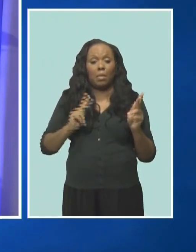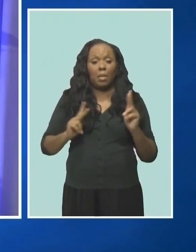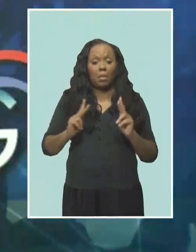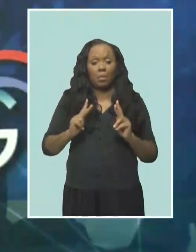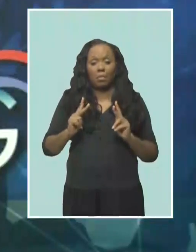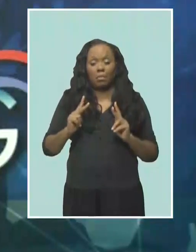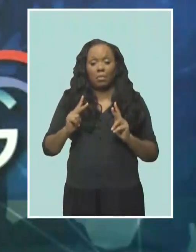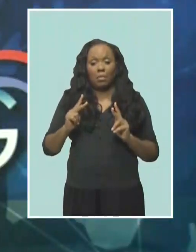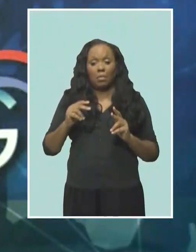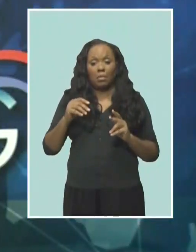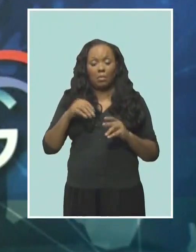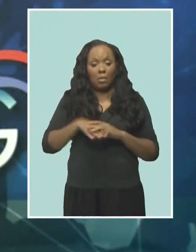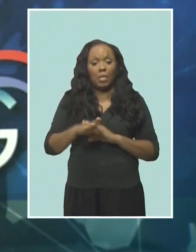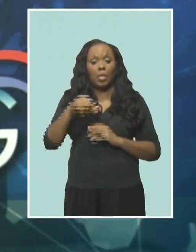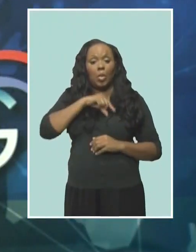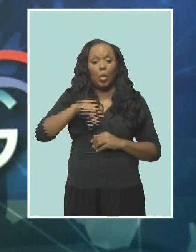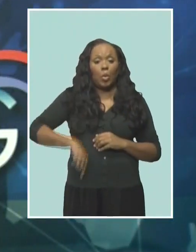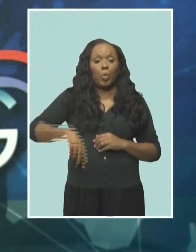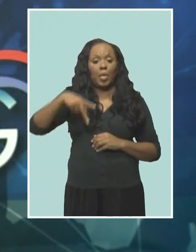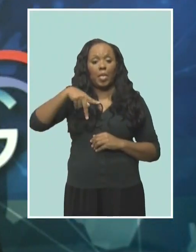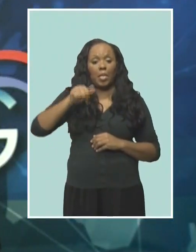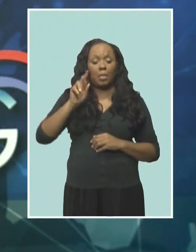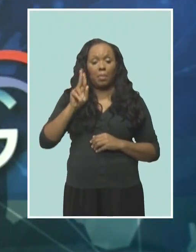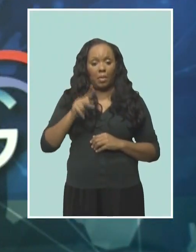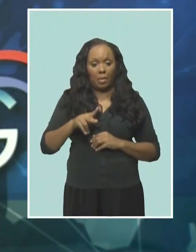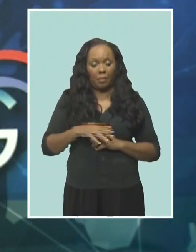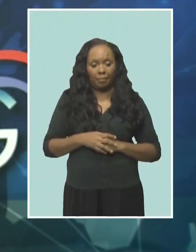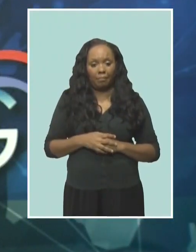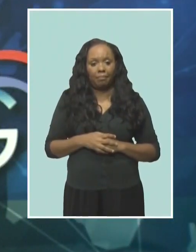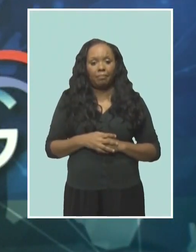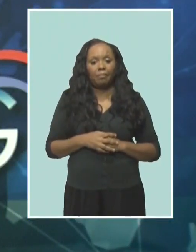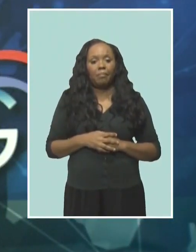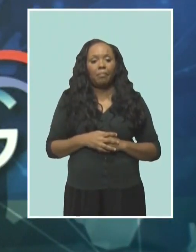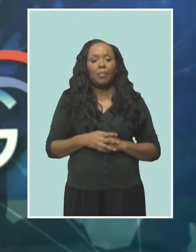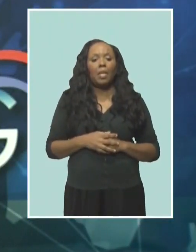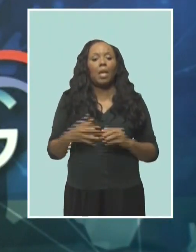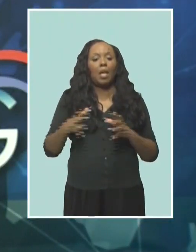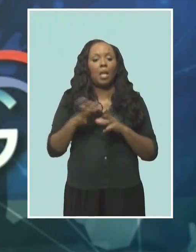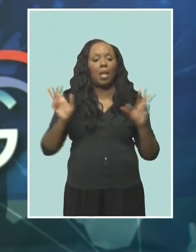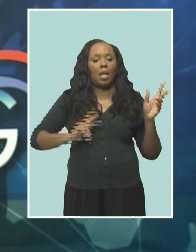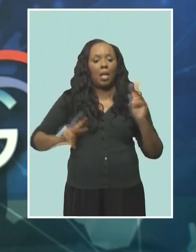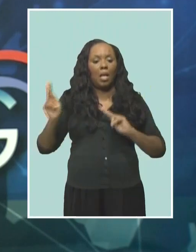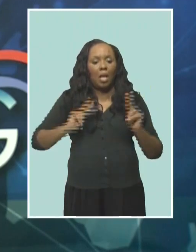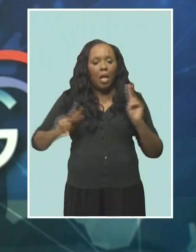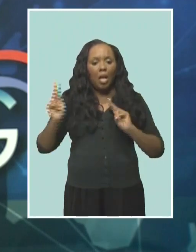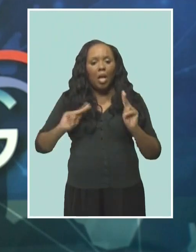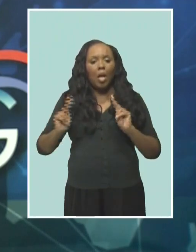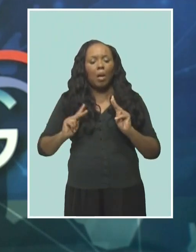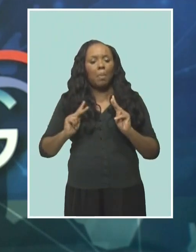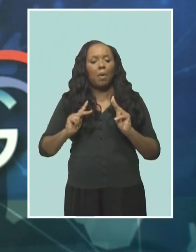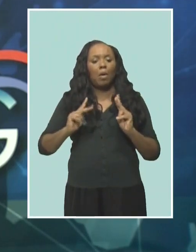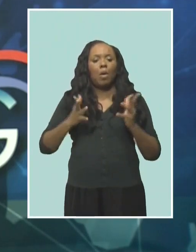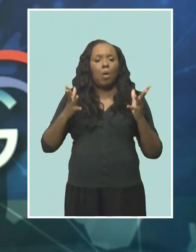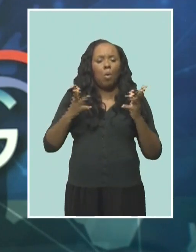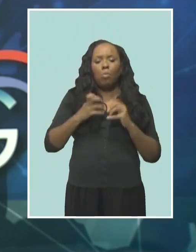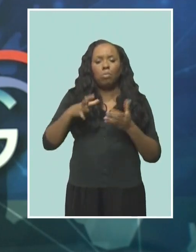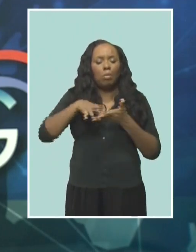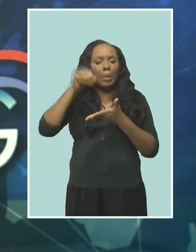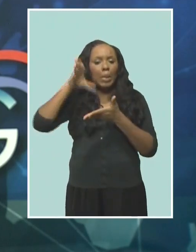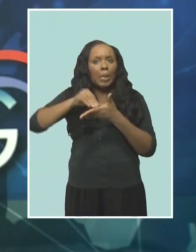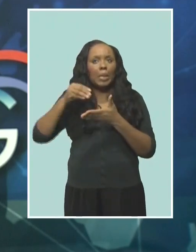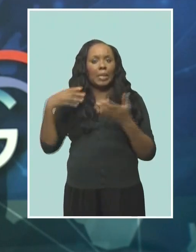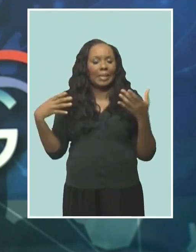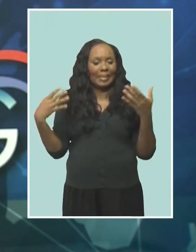Park. There has been an overwhelming response to sign language courses being offered by the National Disabilities Unit.